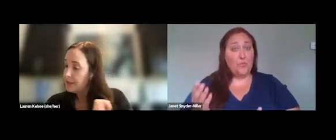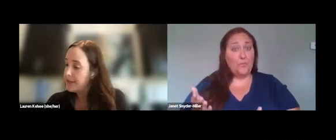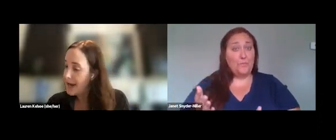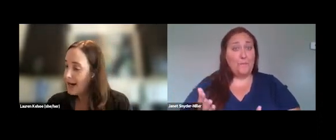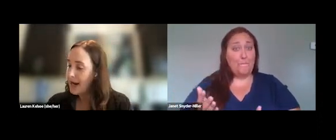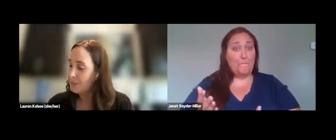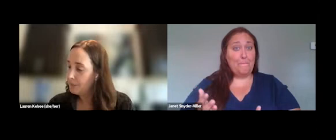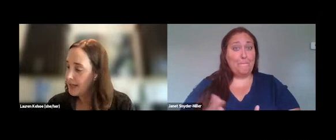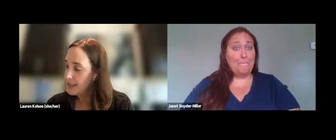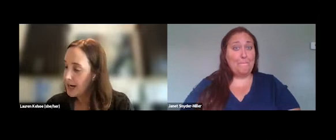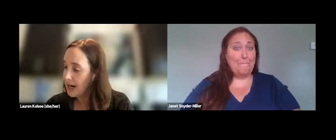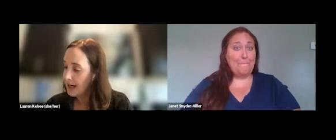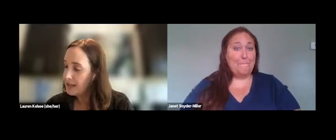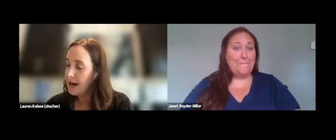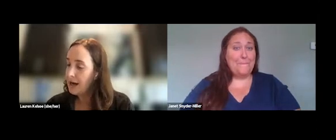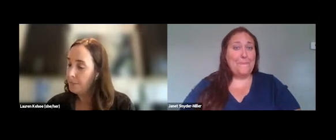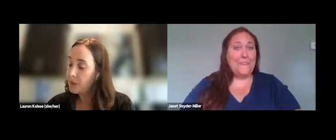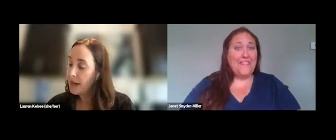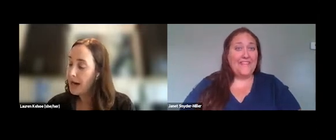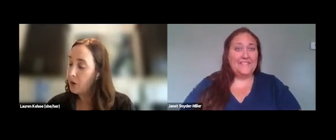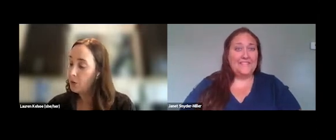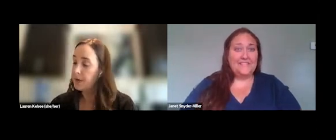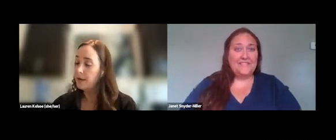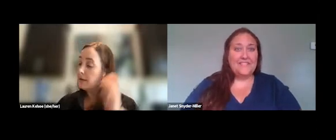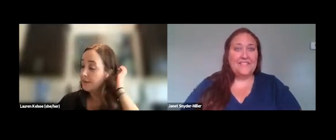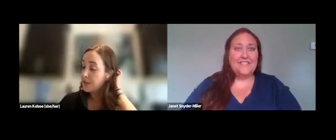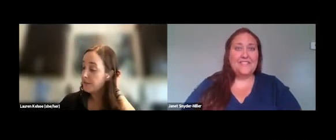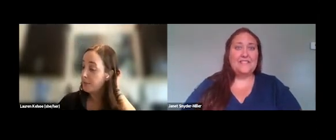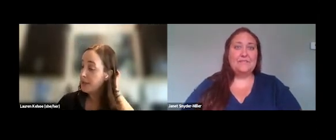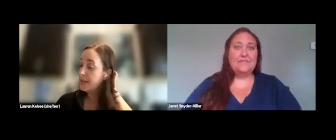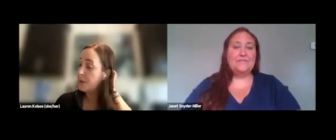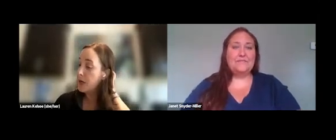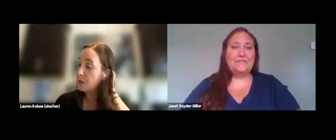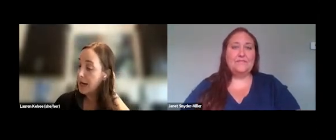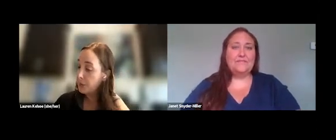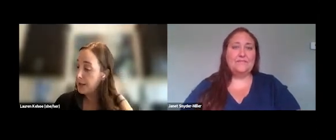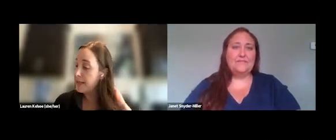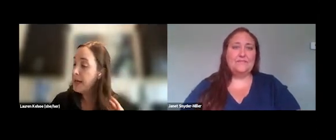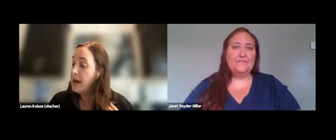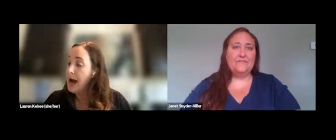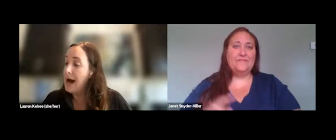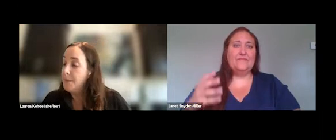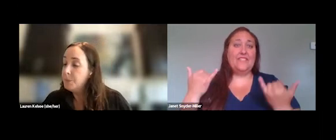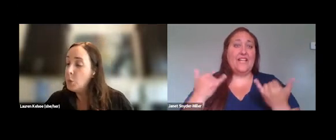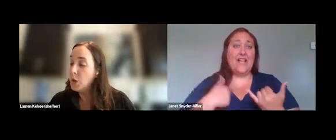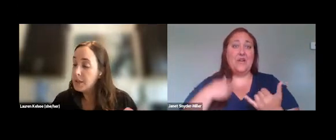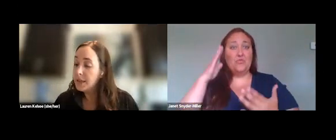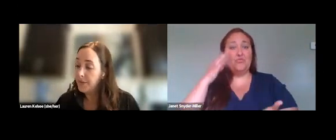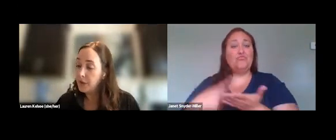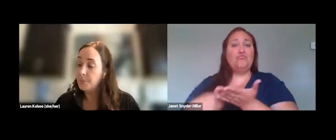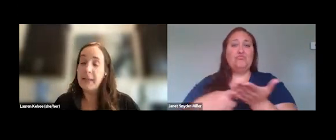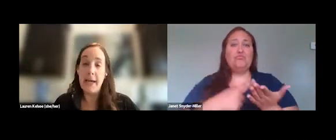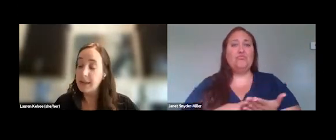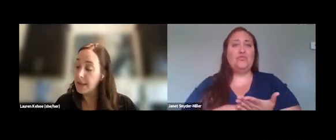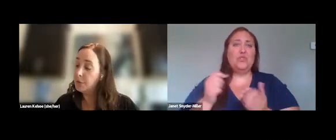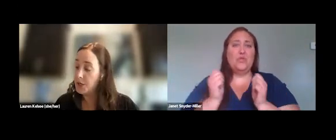Again, today I am going to present on how the Division of Libraries at NYU Libraries worked